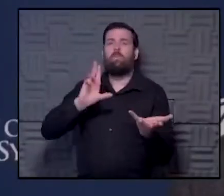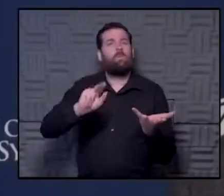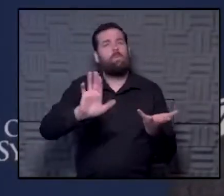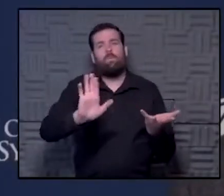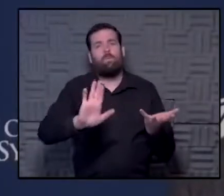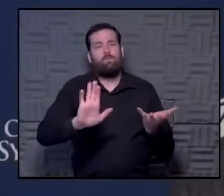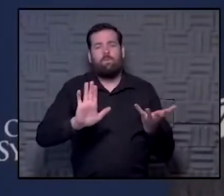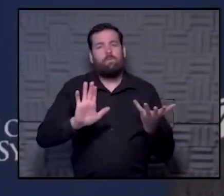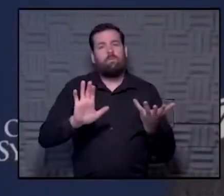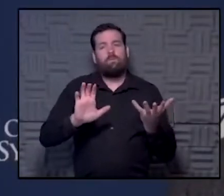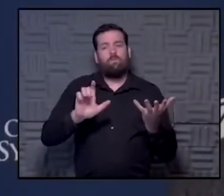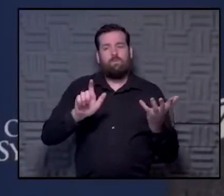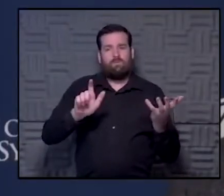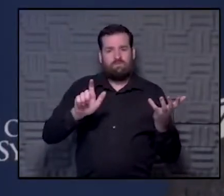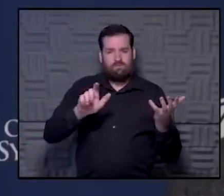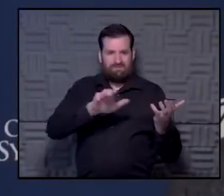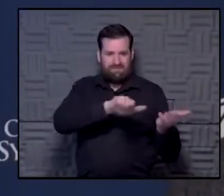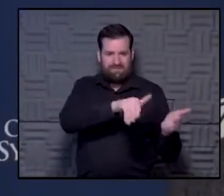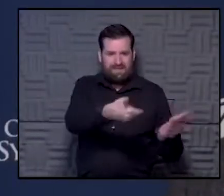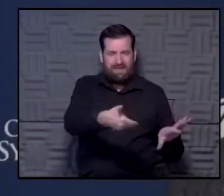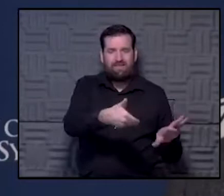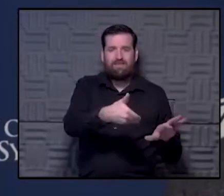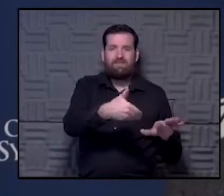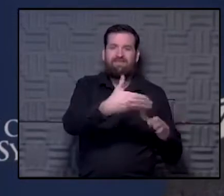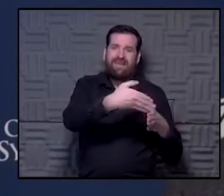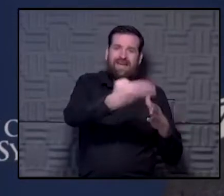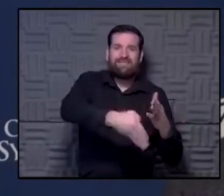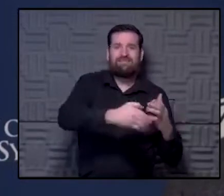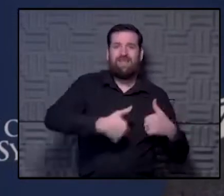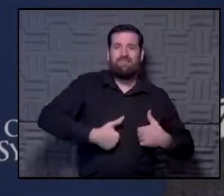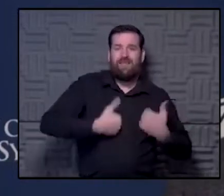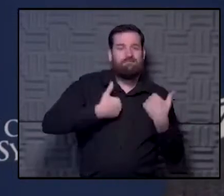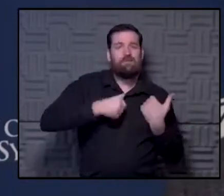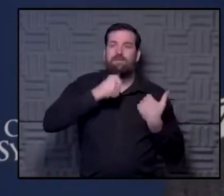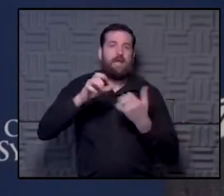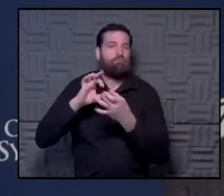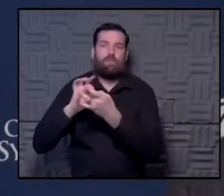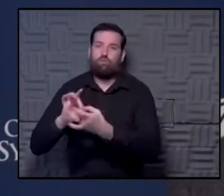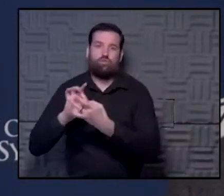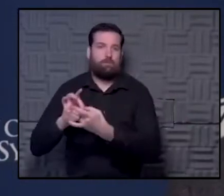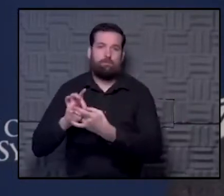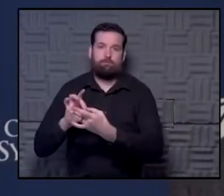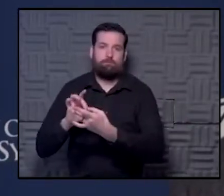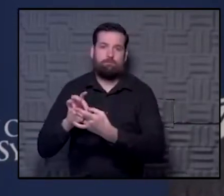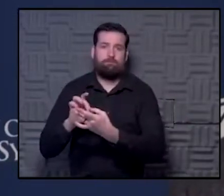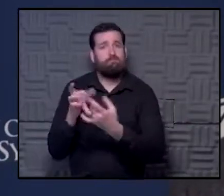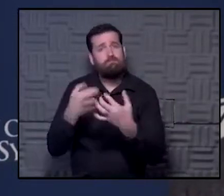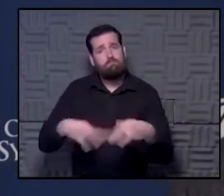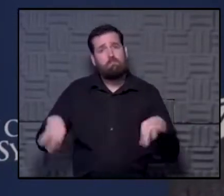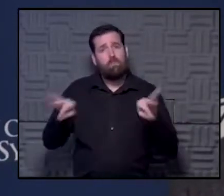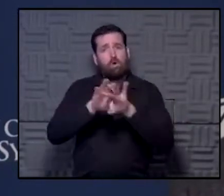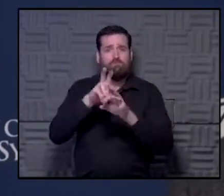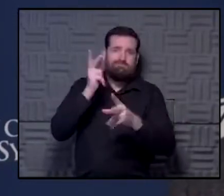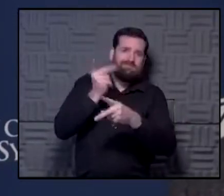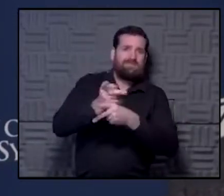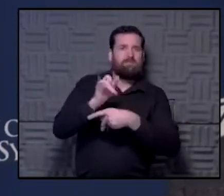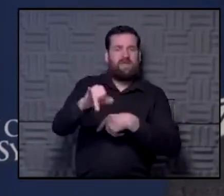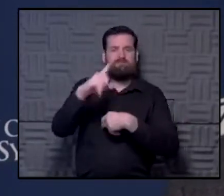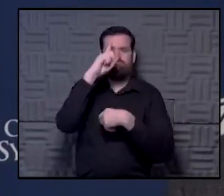shift. Death ends a life. It doesn't end a relationship. And so it's important to maintain that orientation